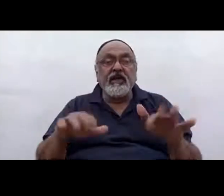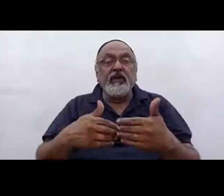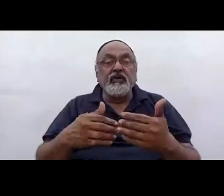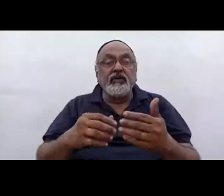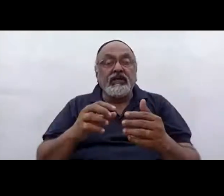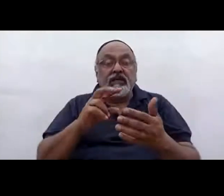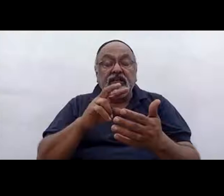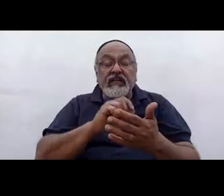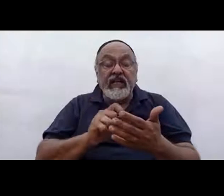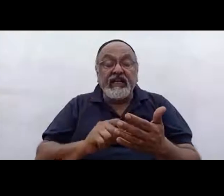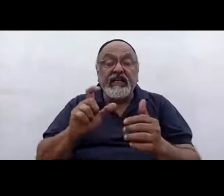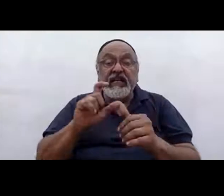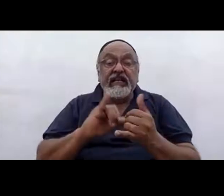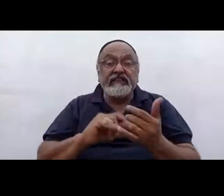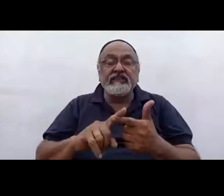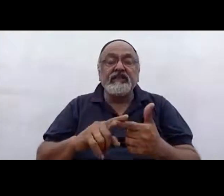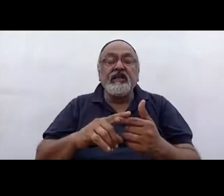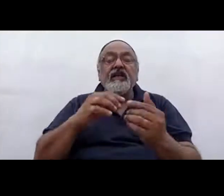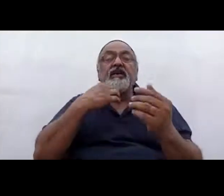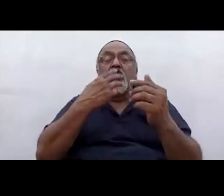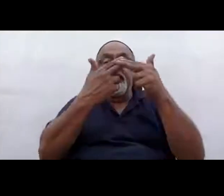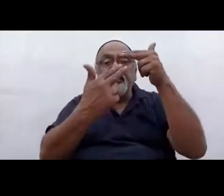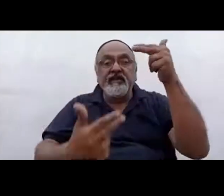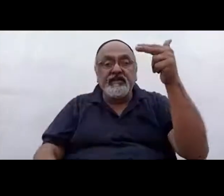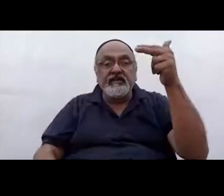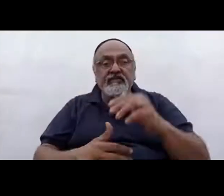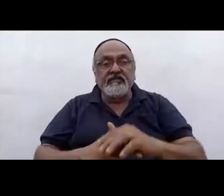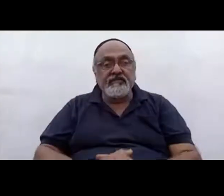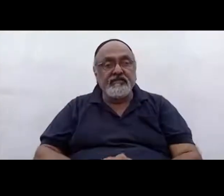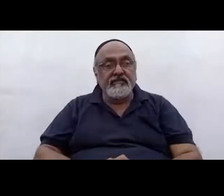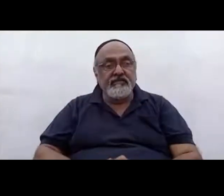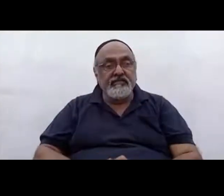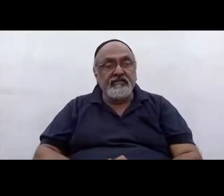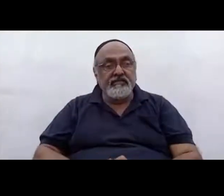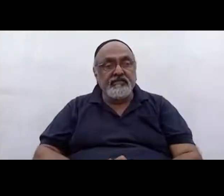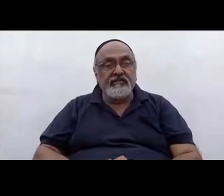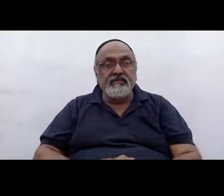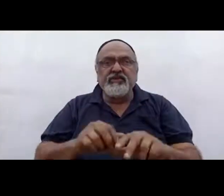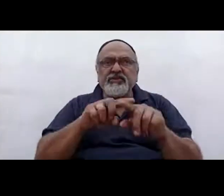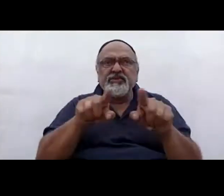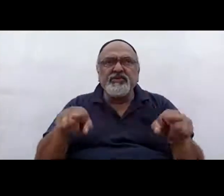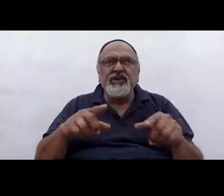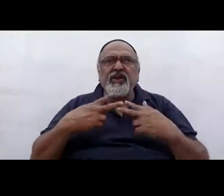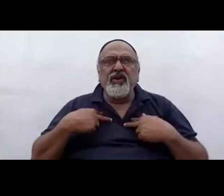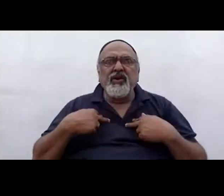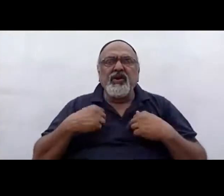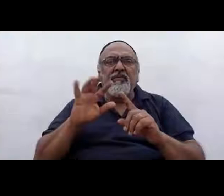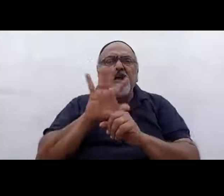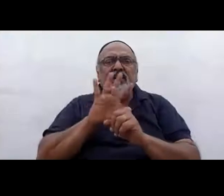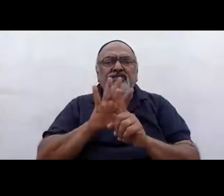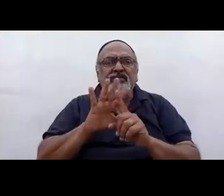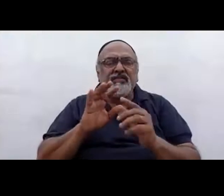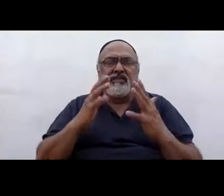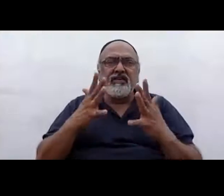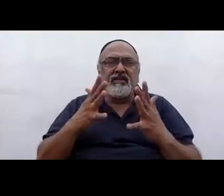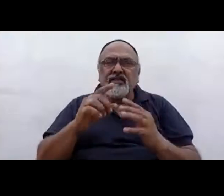commentary. So as far as my knowledge goes, I don't think so most of you are from legal background. So I will keep it very